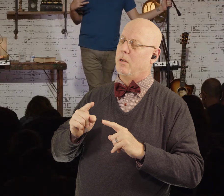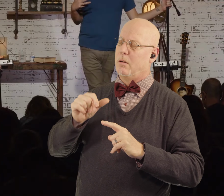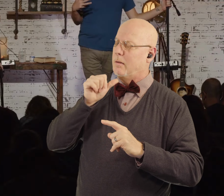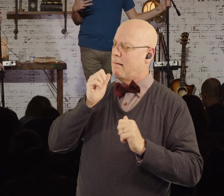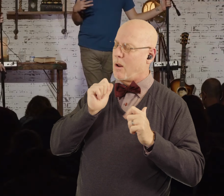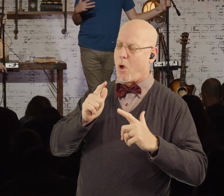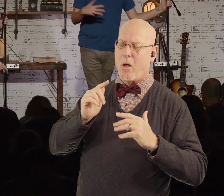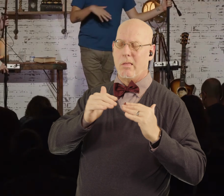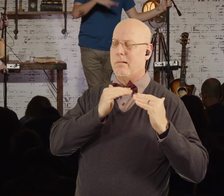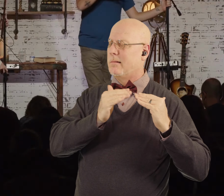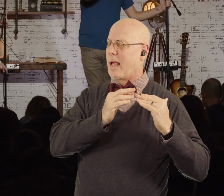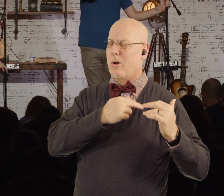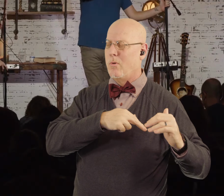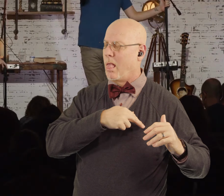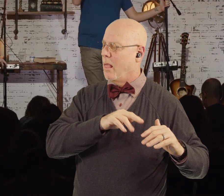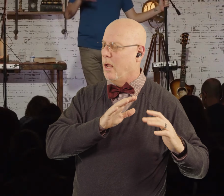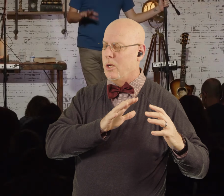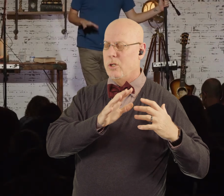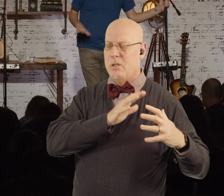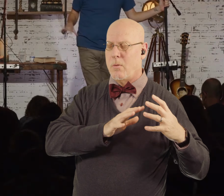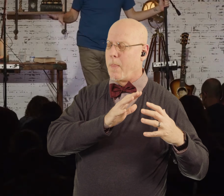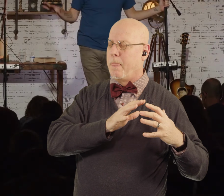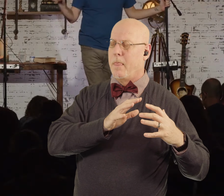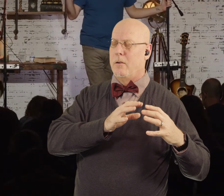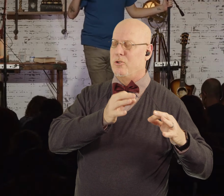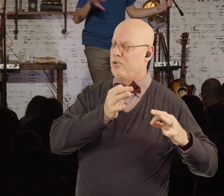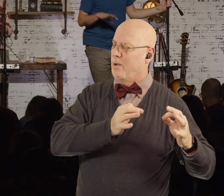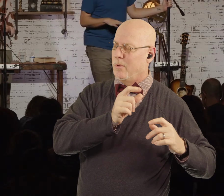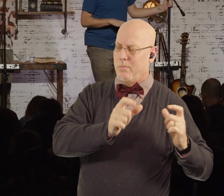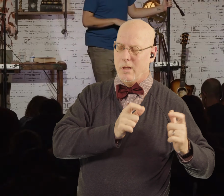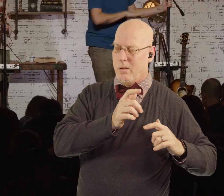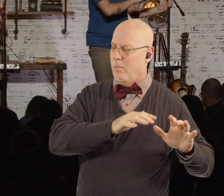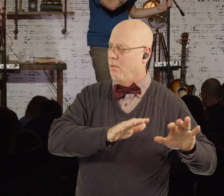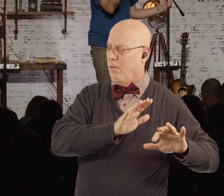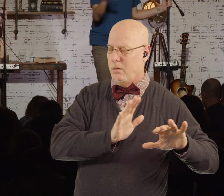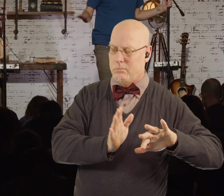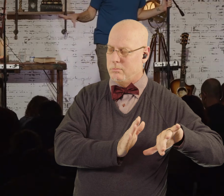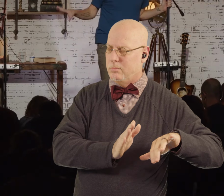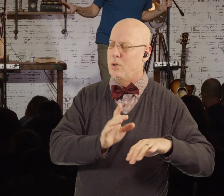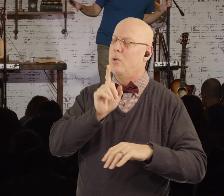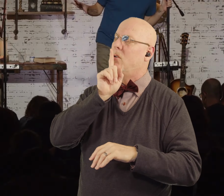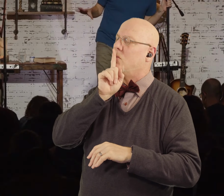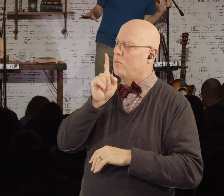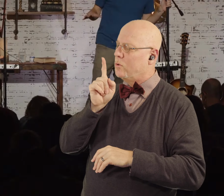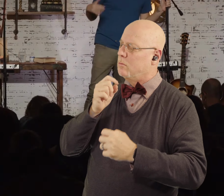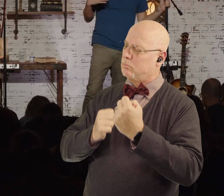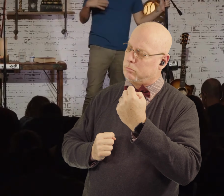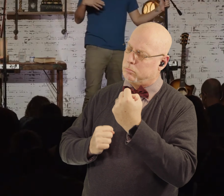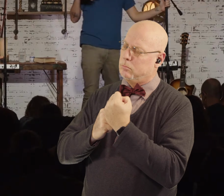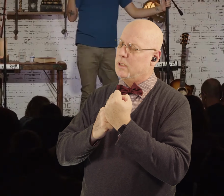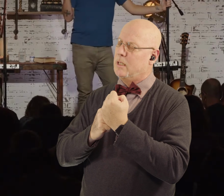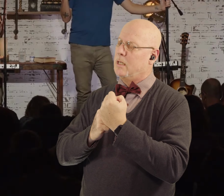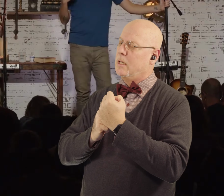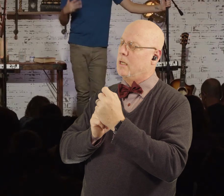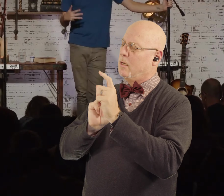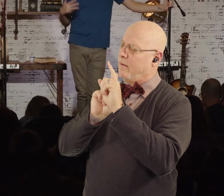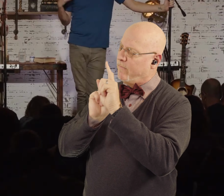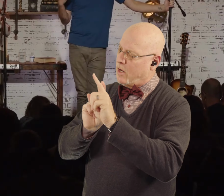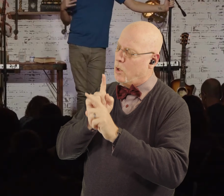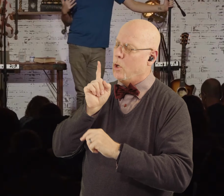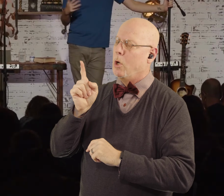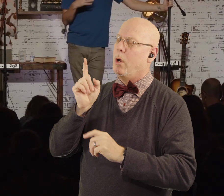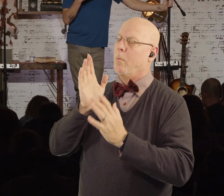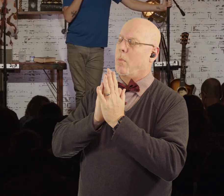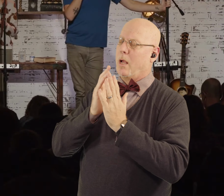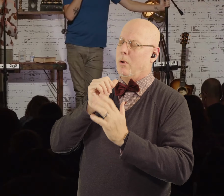legitimately before you, not according to all the standards of religiosity around us and the judgment of those around us, but true allegiance